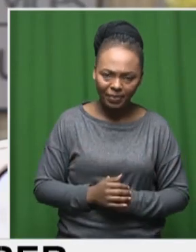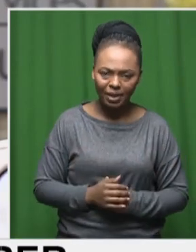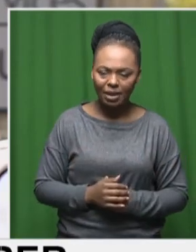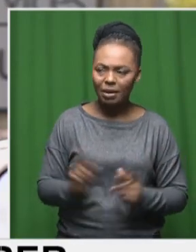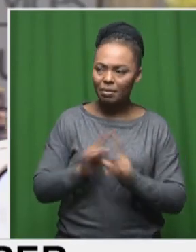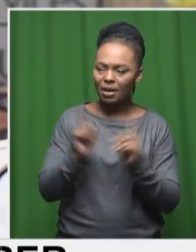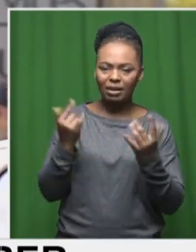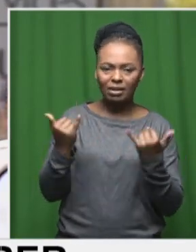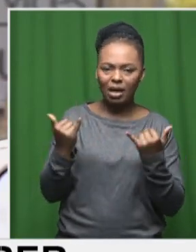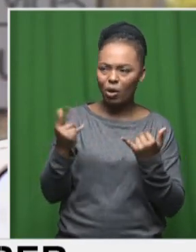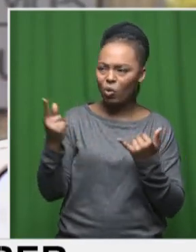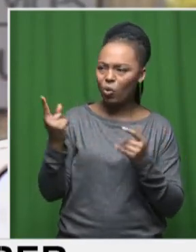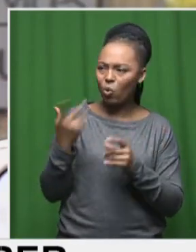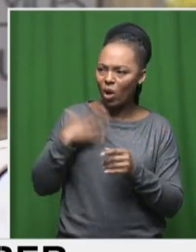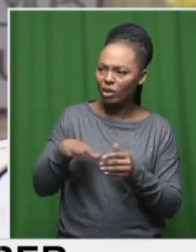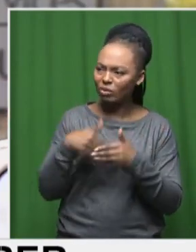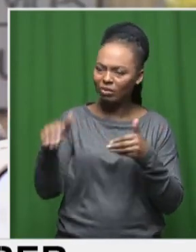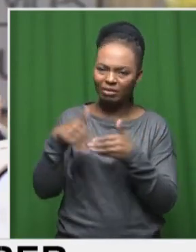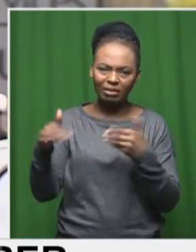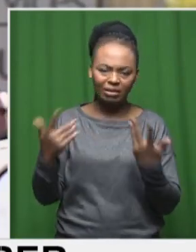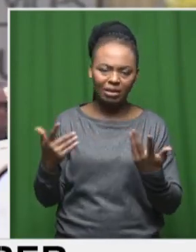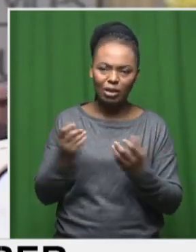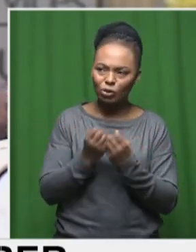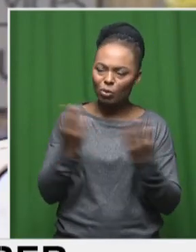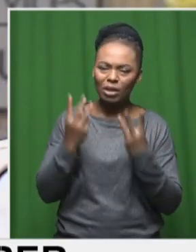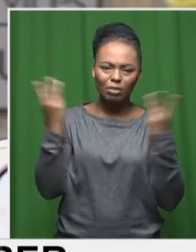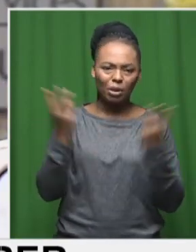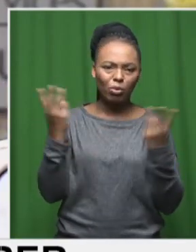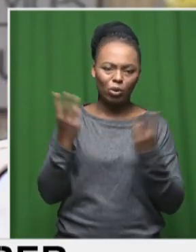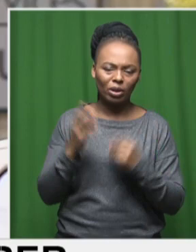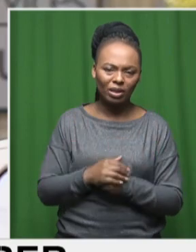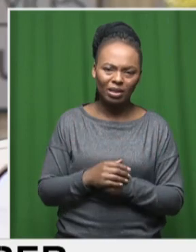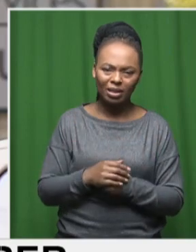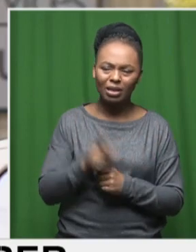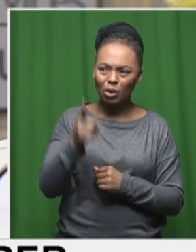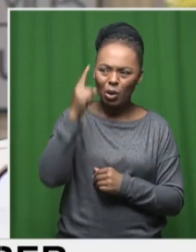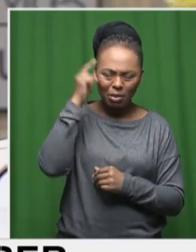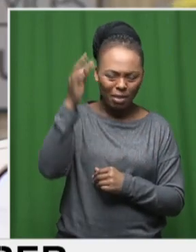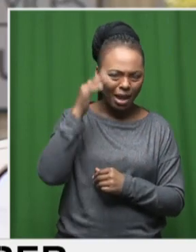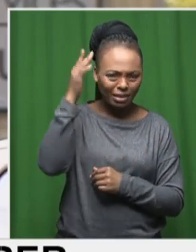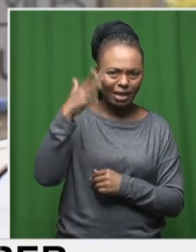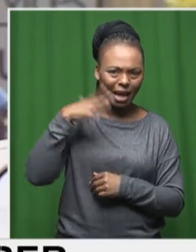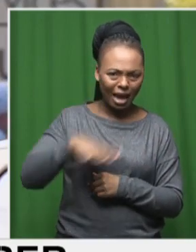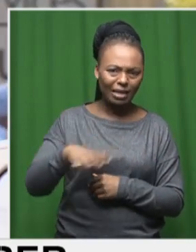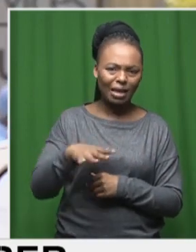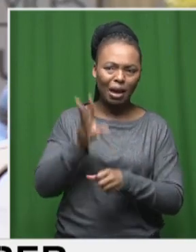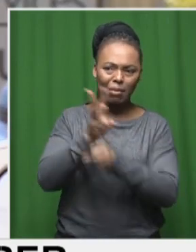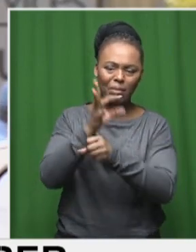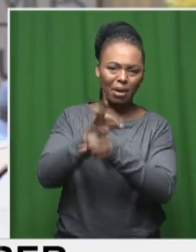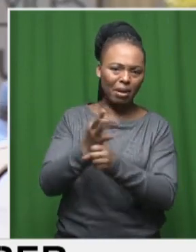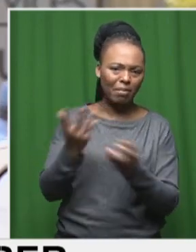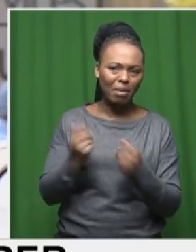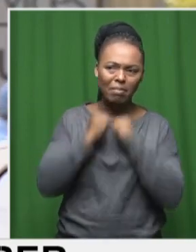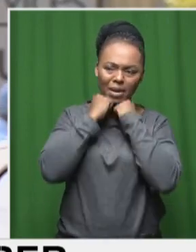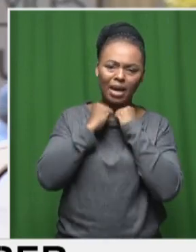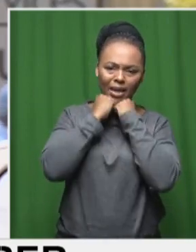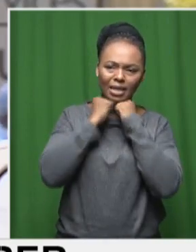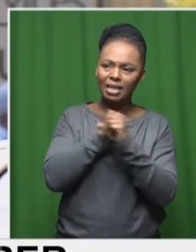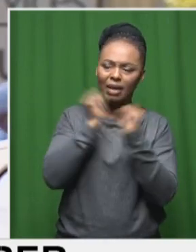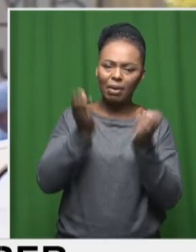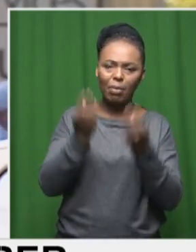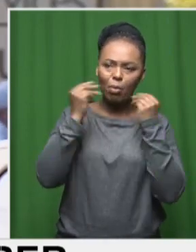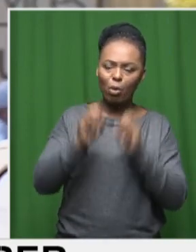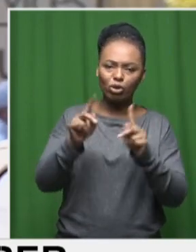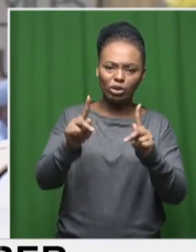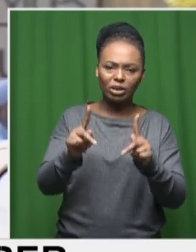been lacking. And for so many other people, can you imagine all those other folk out there who just don't even get the opportunities